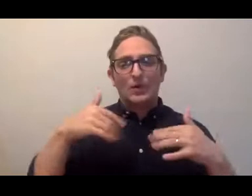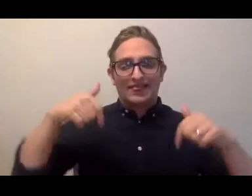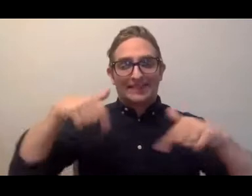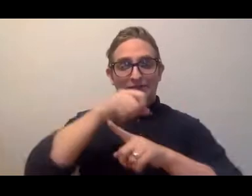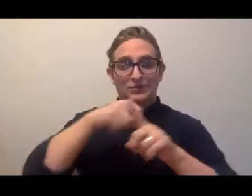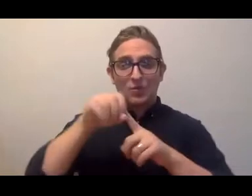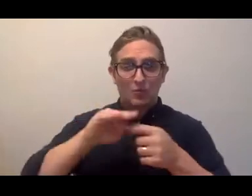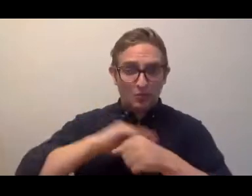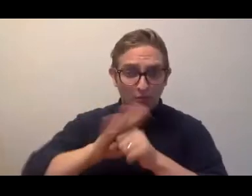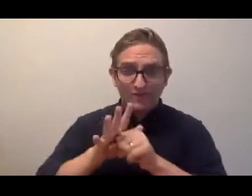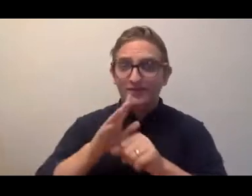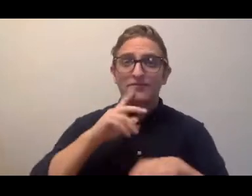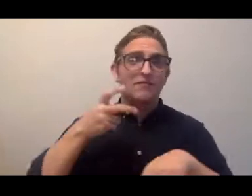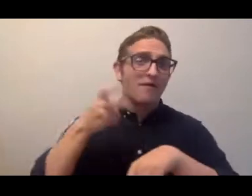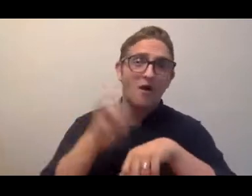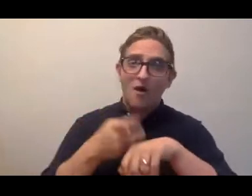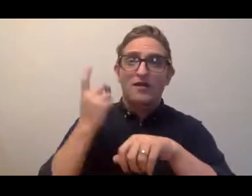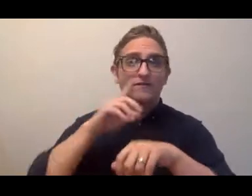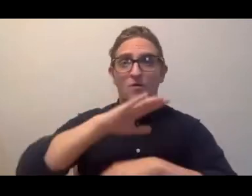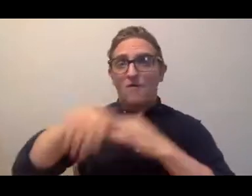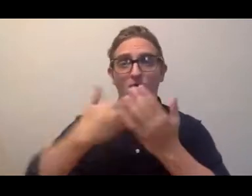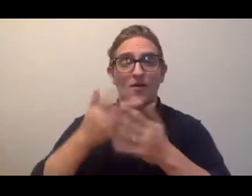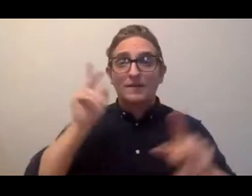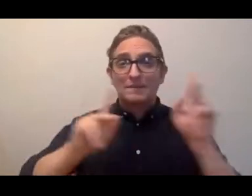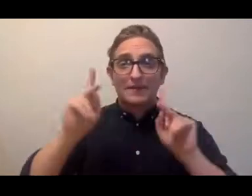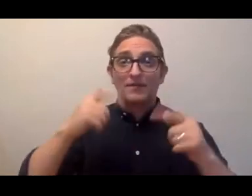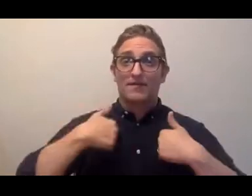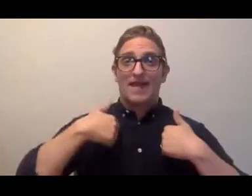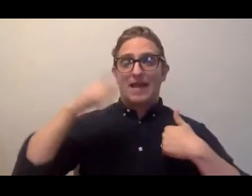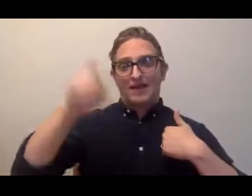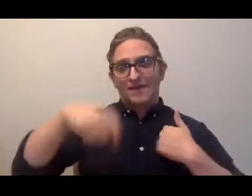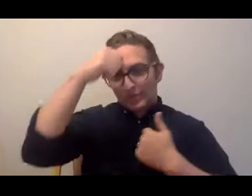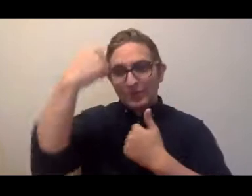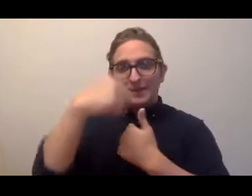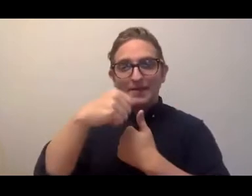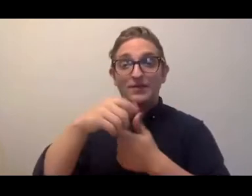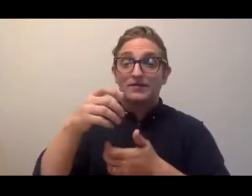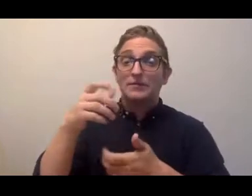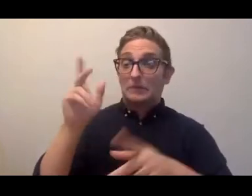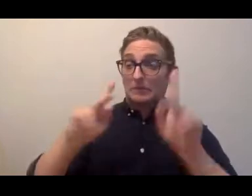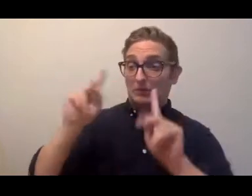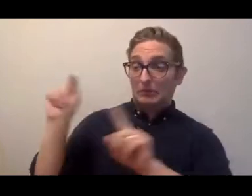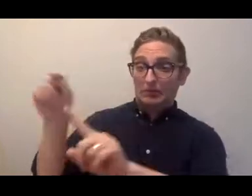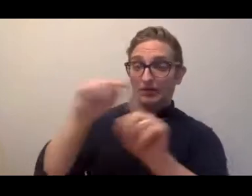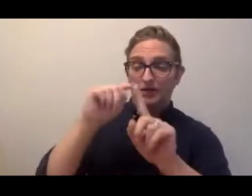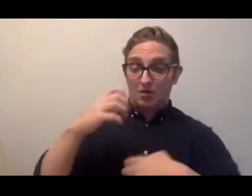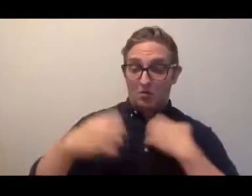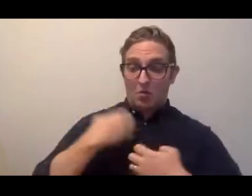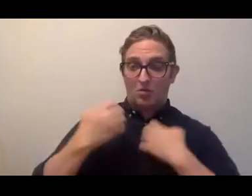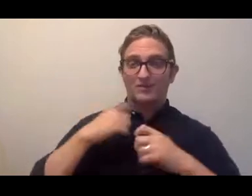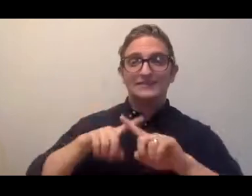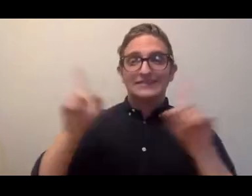everyone. Yeah. And I'm trying to remember that people are operating sometimes out of different emotions,